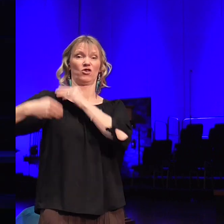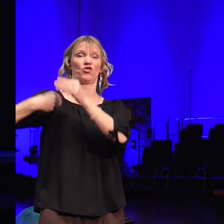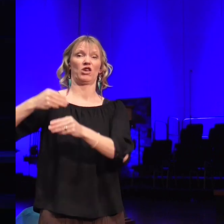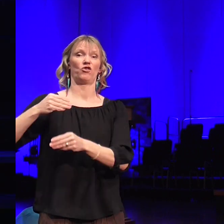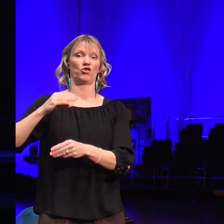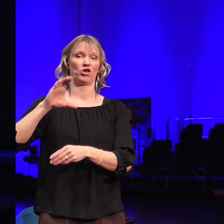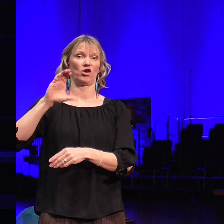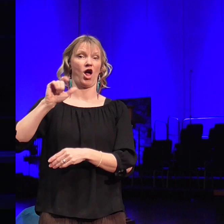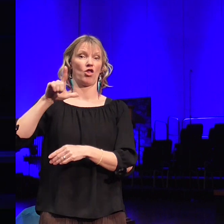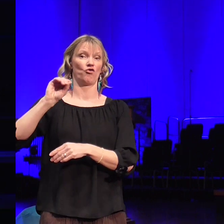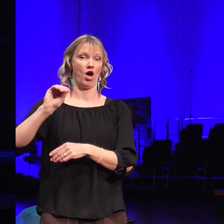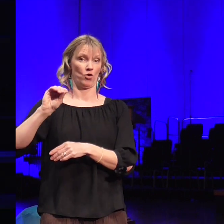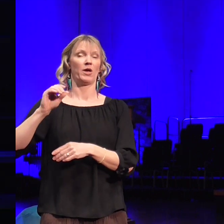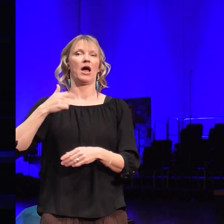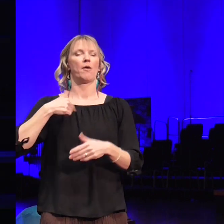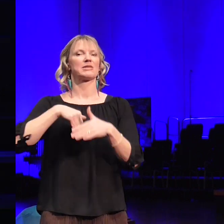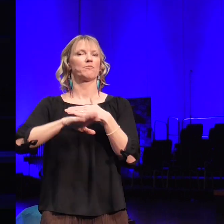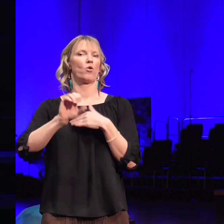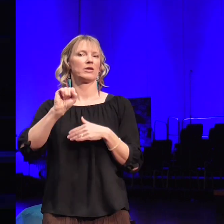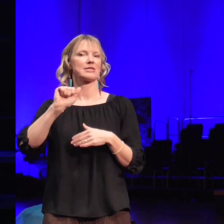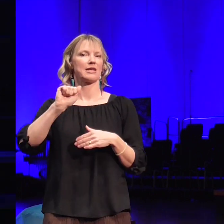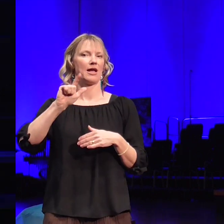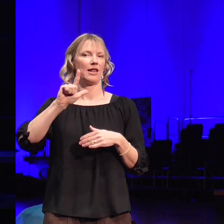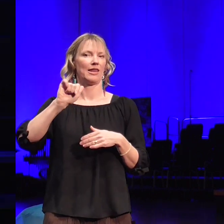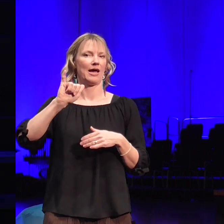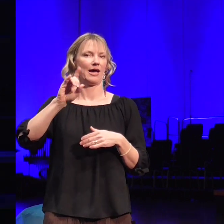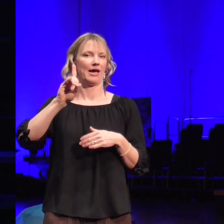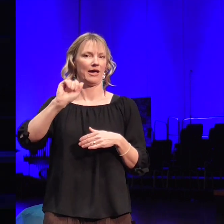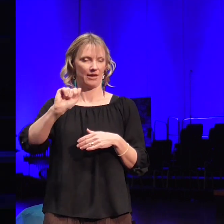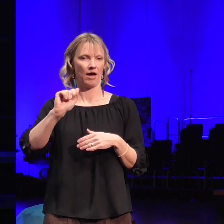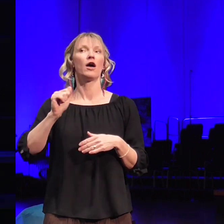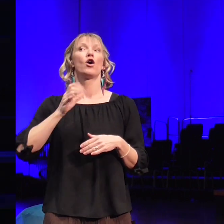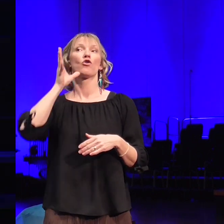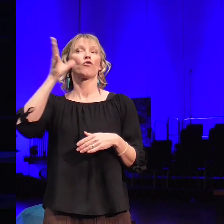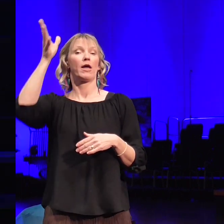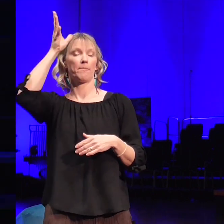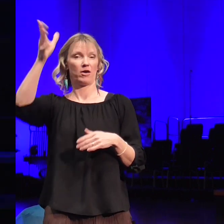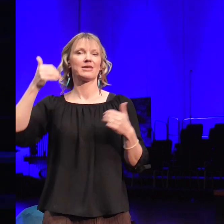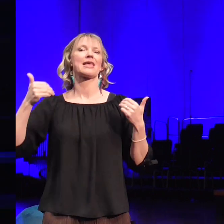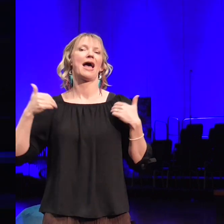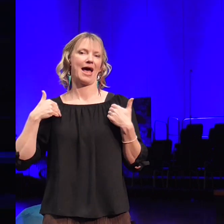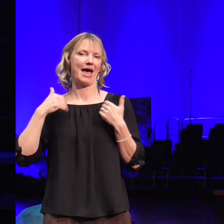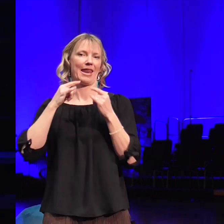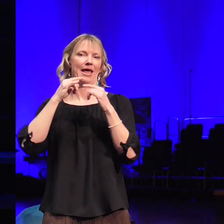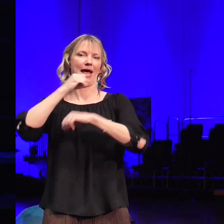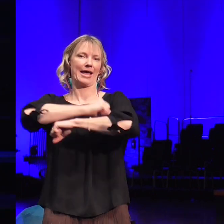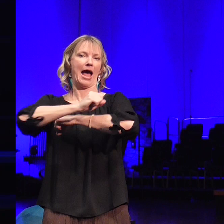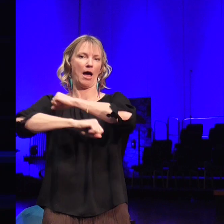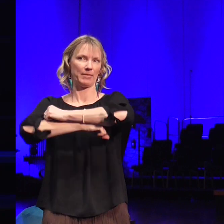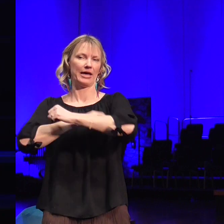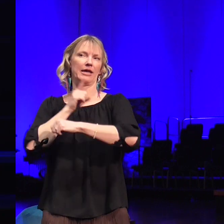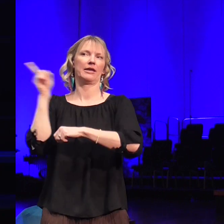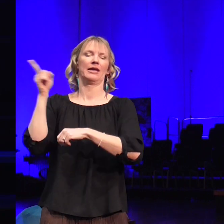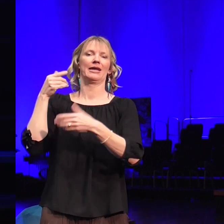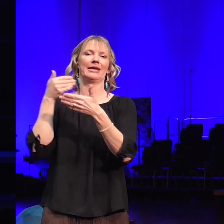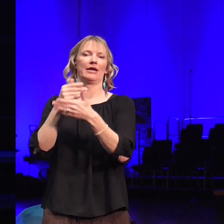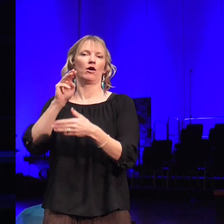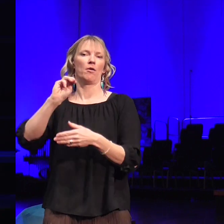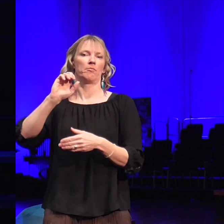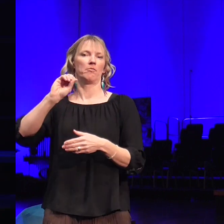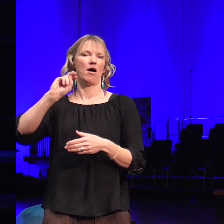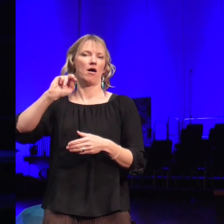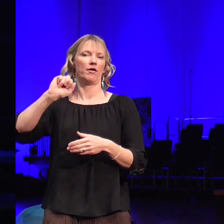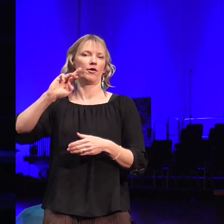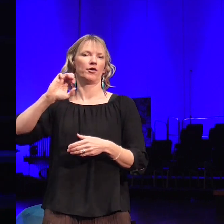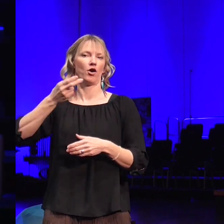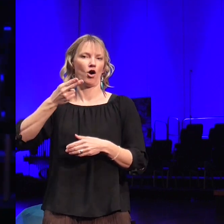I was born in Salida, Colorado, and my grandparents had a cabin way up in Garfield, right below Monarch Pass. And we would